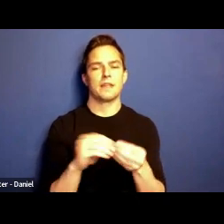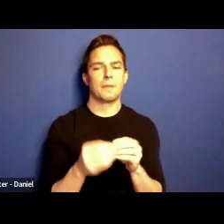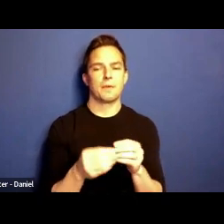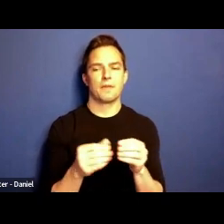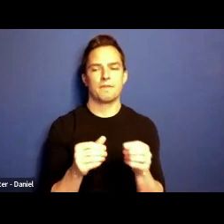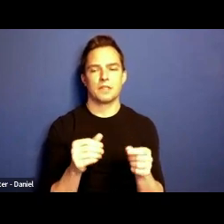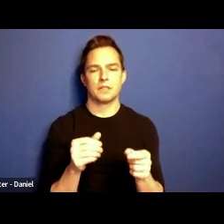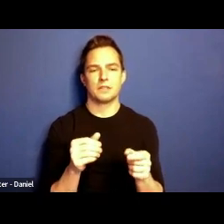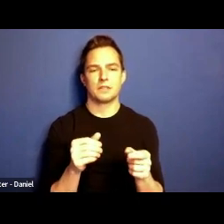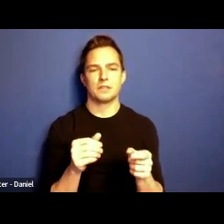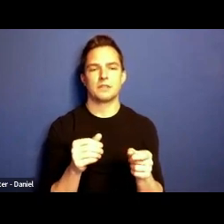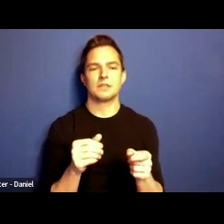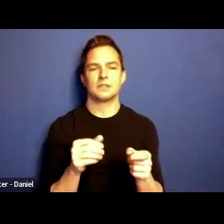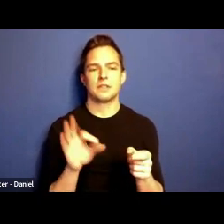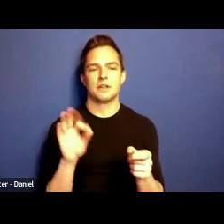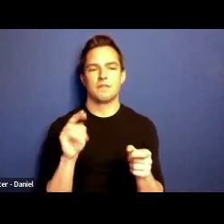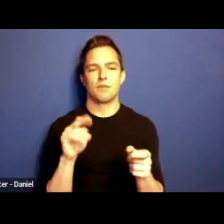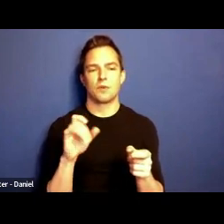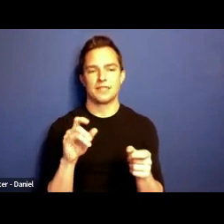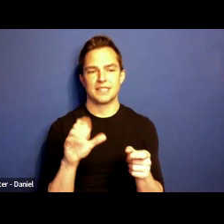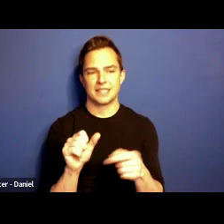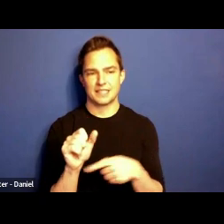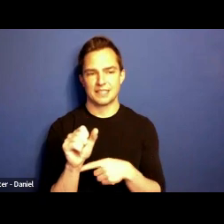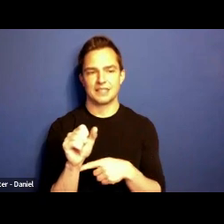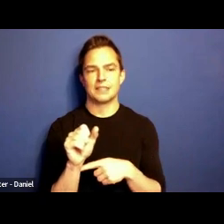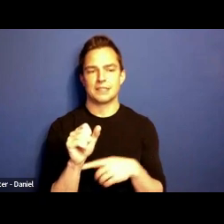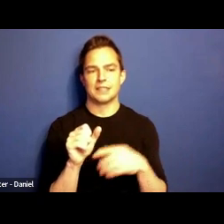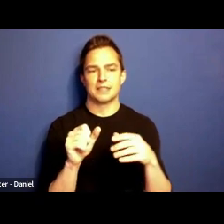fairly stable over the last decade.